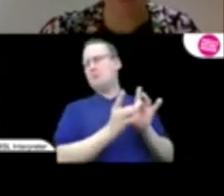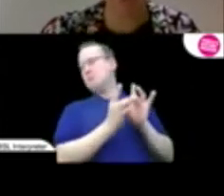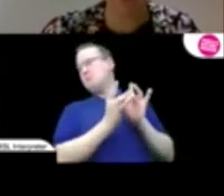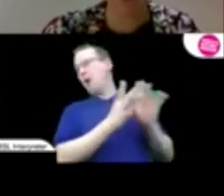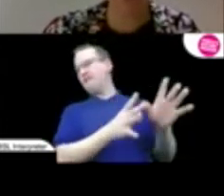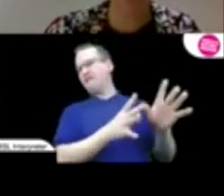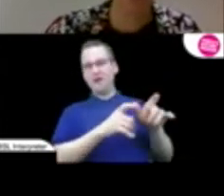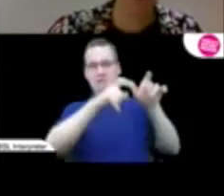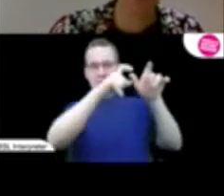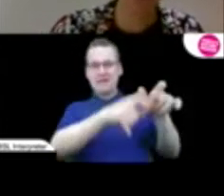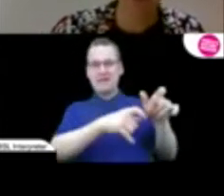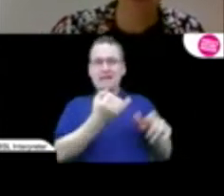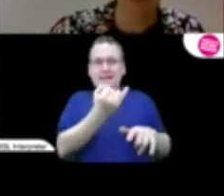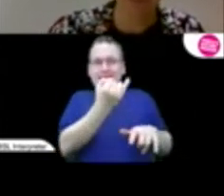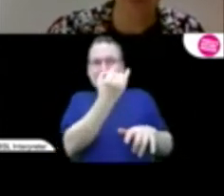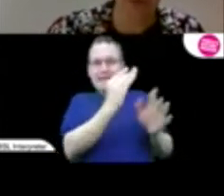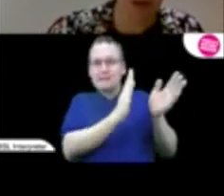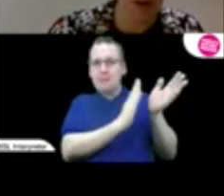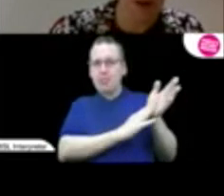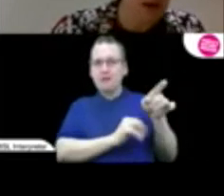the last 6 months.